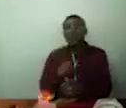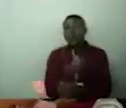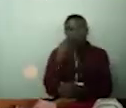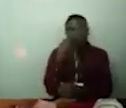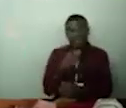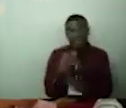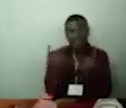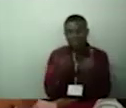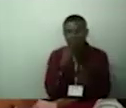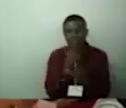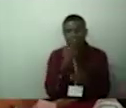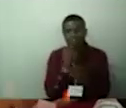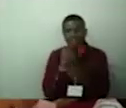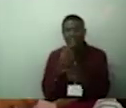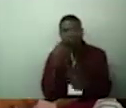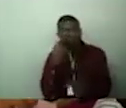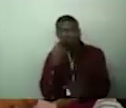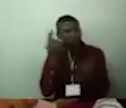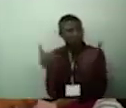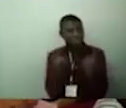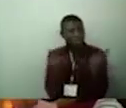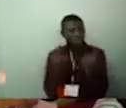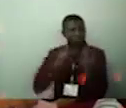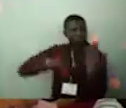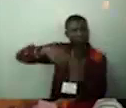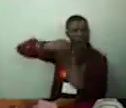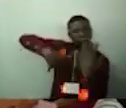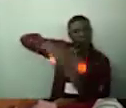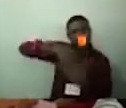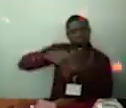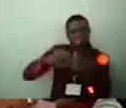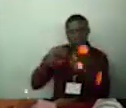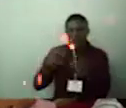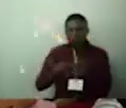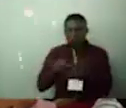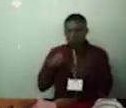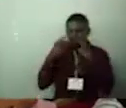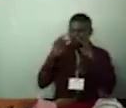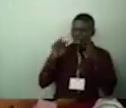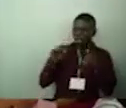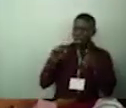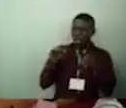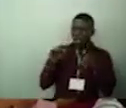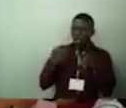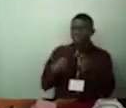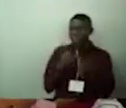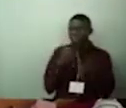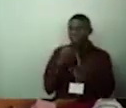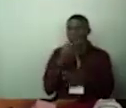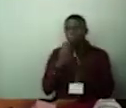still aligned, around. And I look at it and say, God, even the best of his